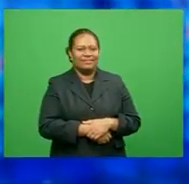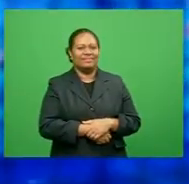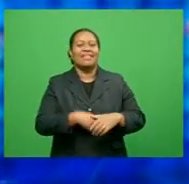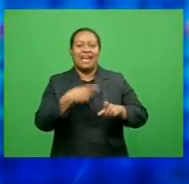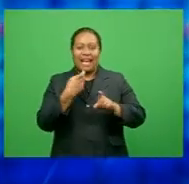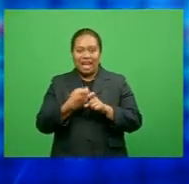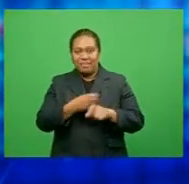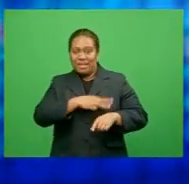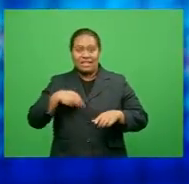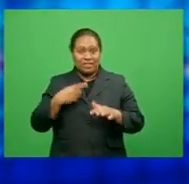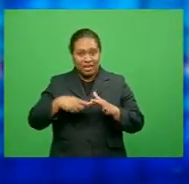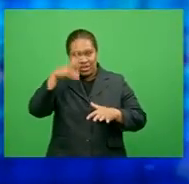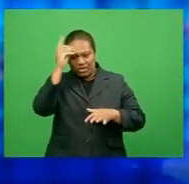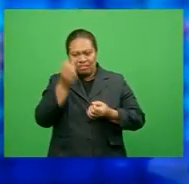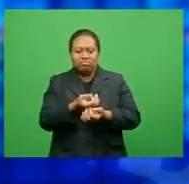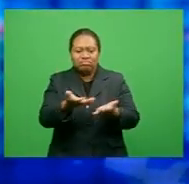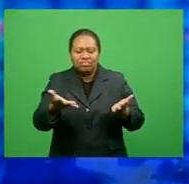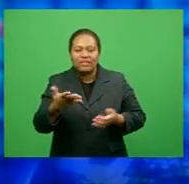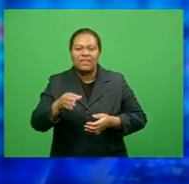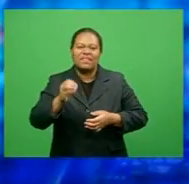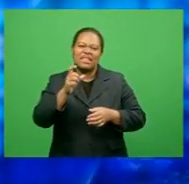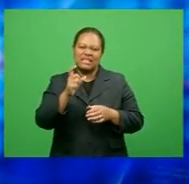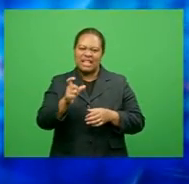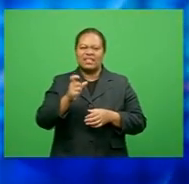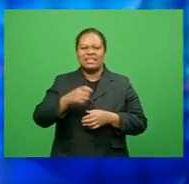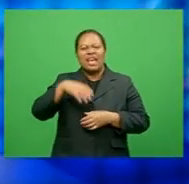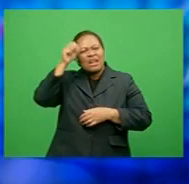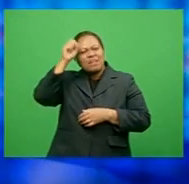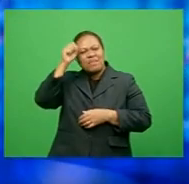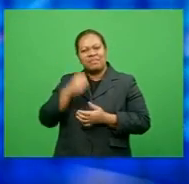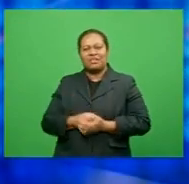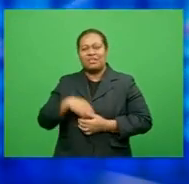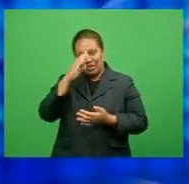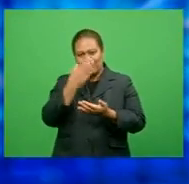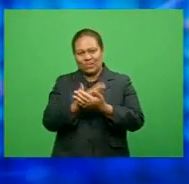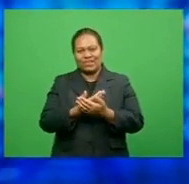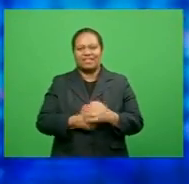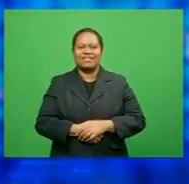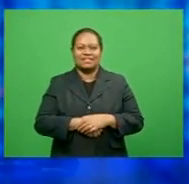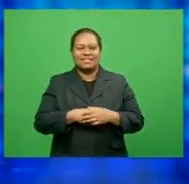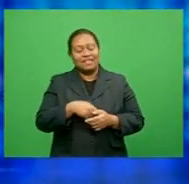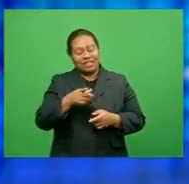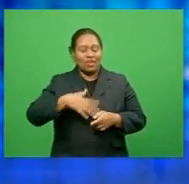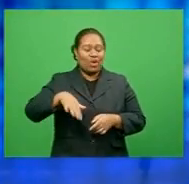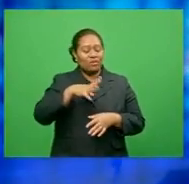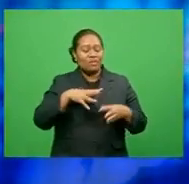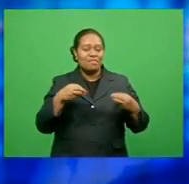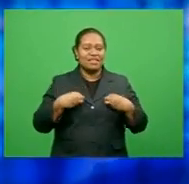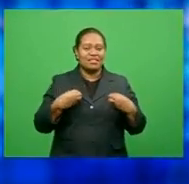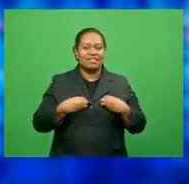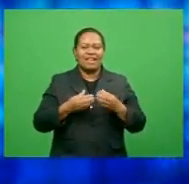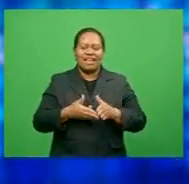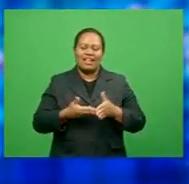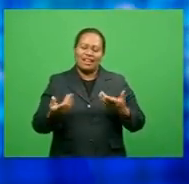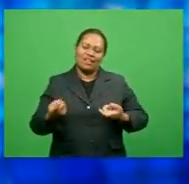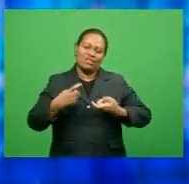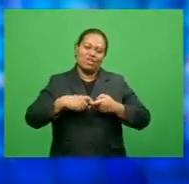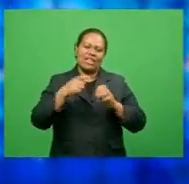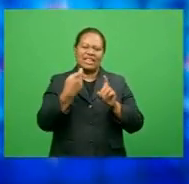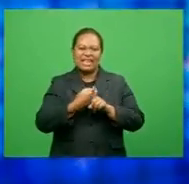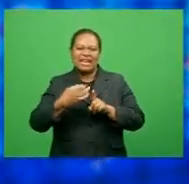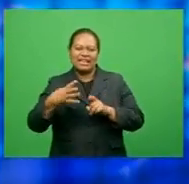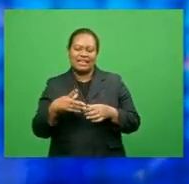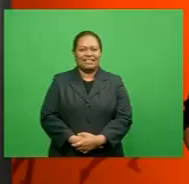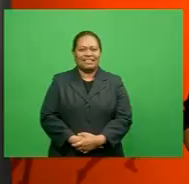Akbar also distributed the Fiji 50 commemorative 50-cent coins to students. And that's it from Business Tonight. We now join Kelly with the latest